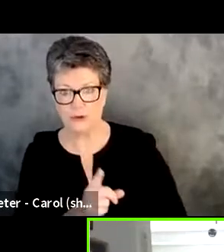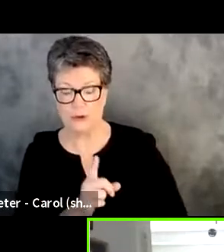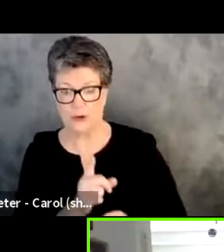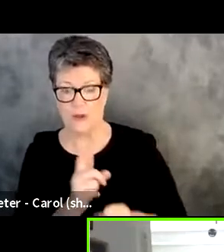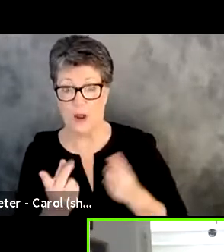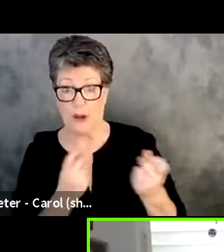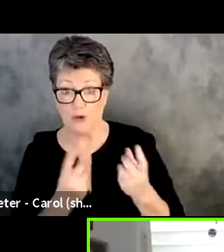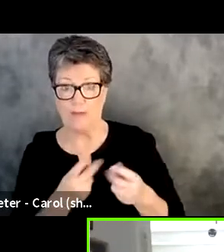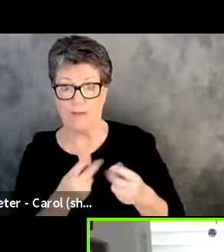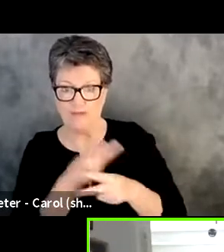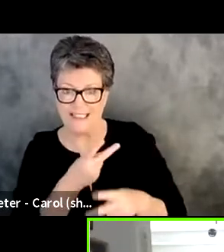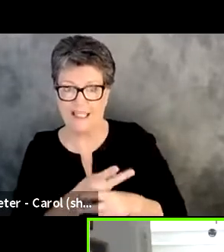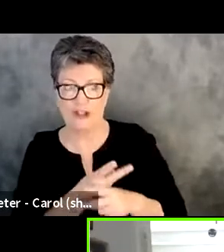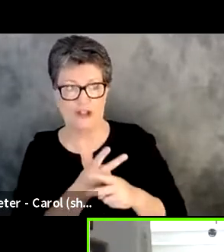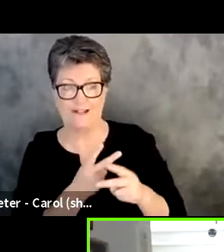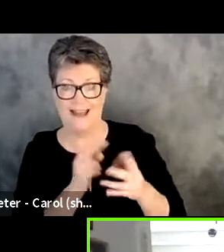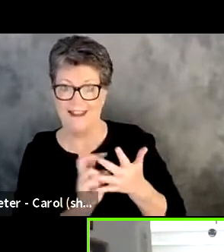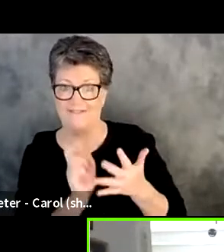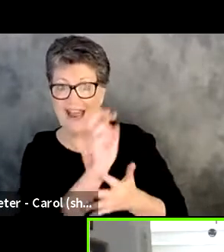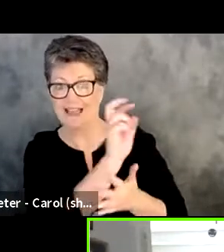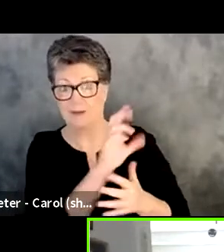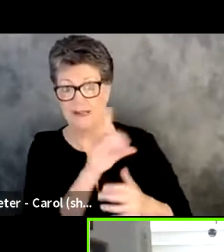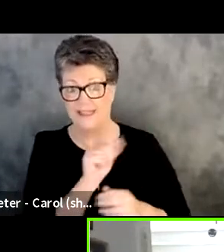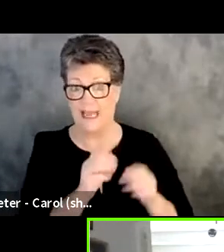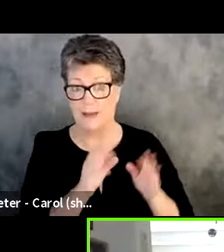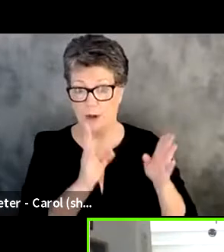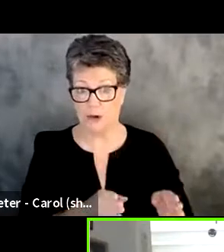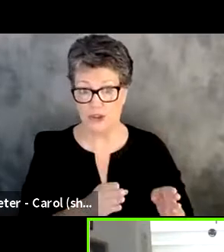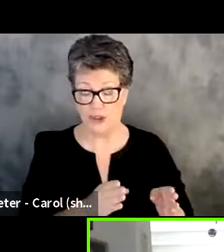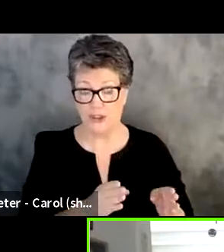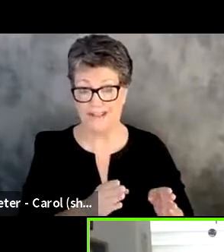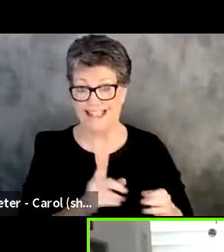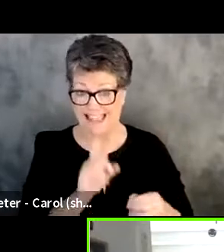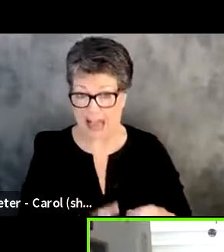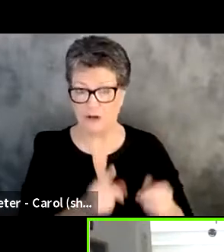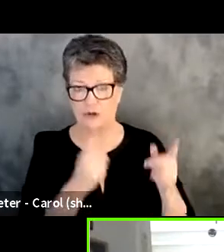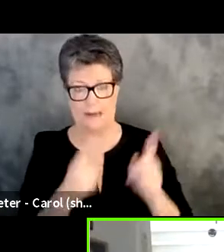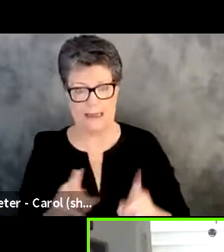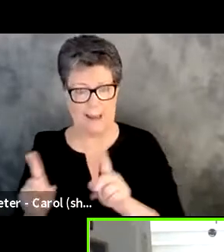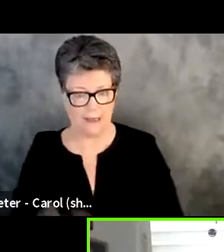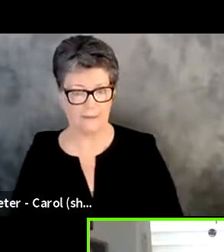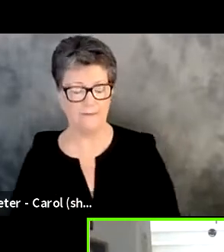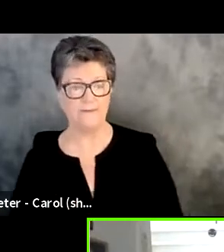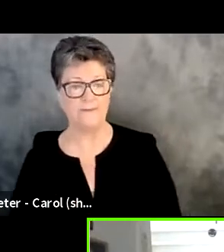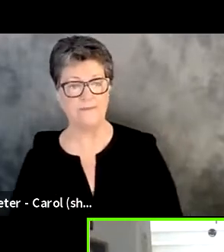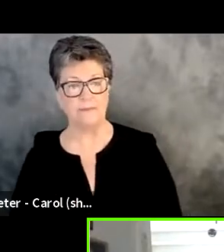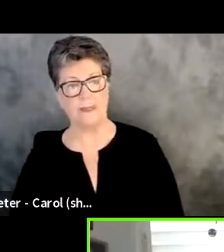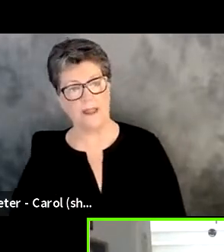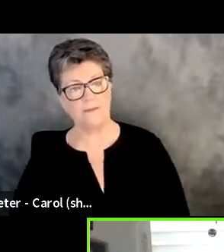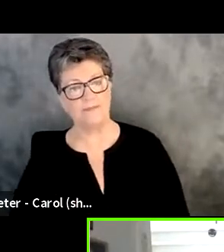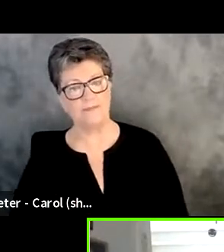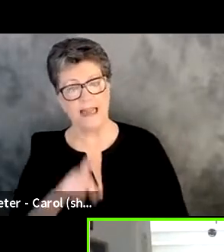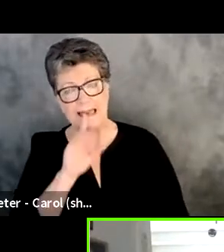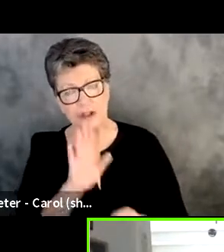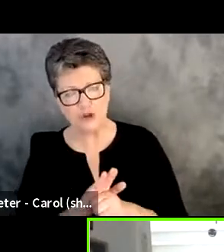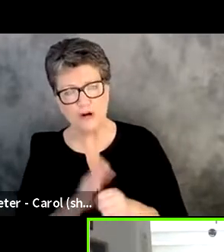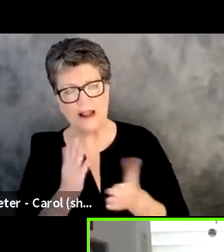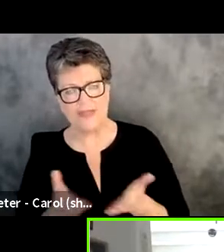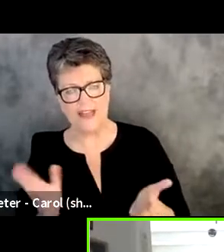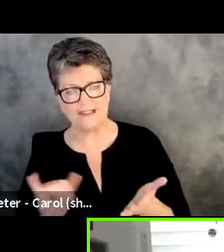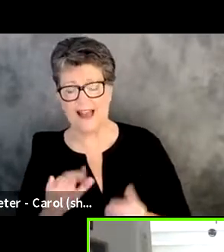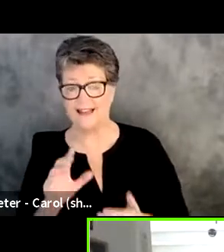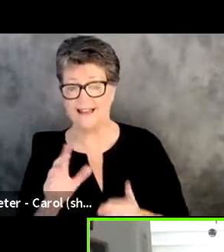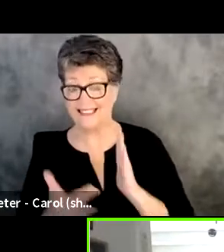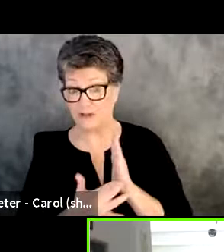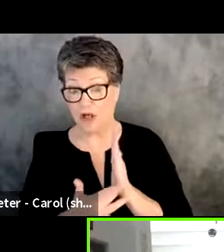recruitment, retention, and advancement of disabled workers is actually happening, ensuring that things like